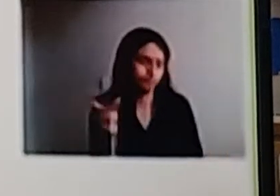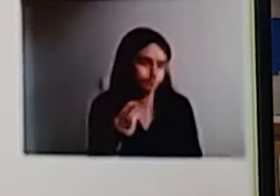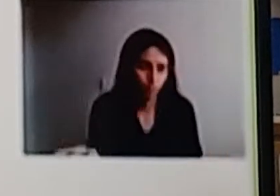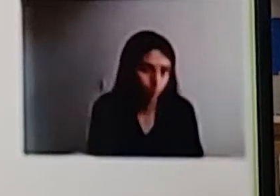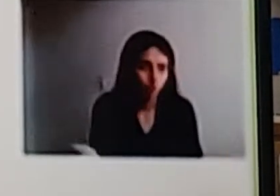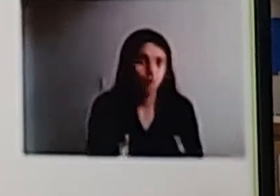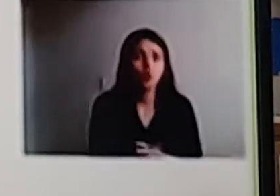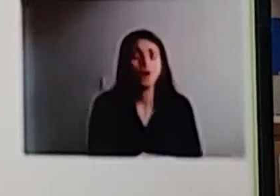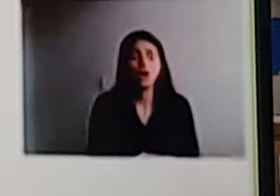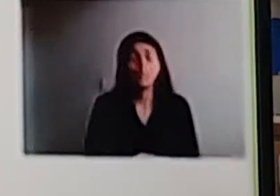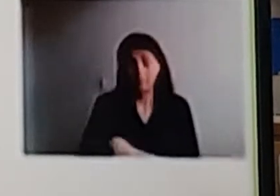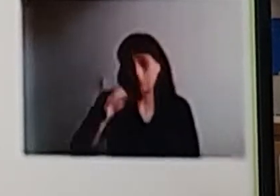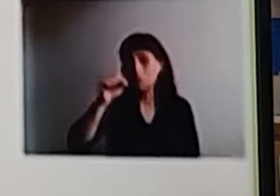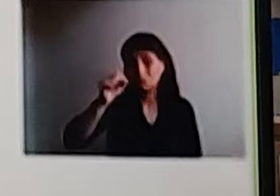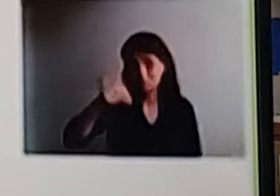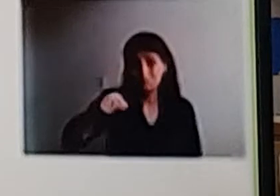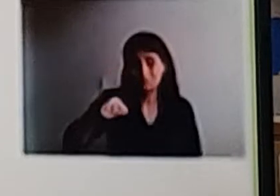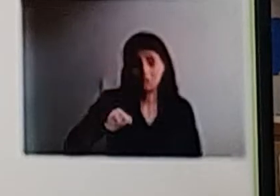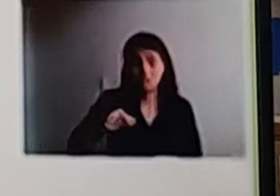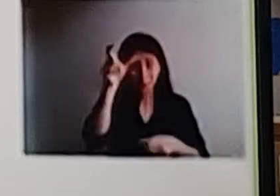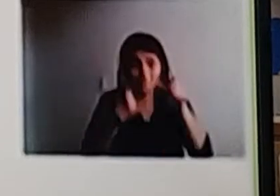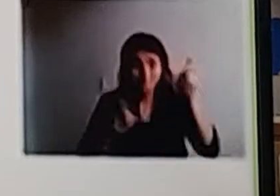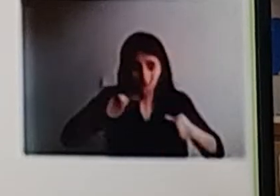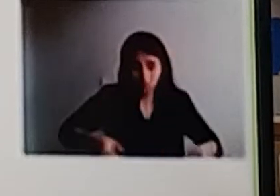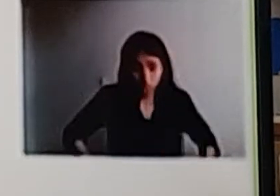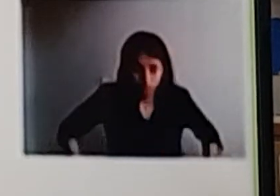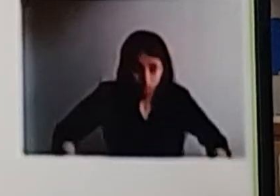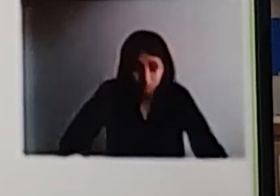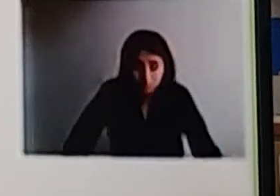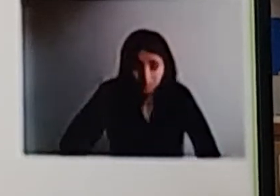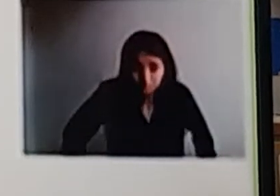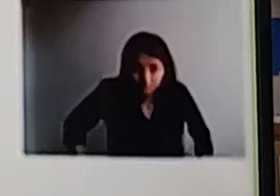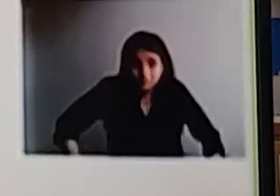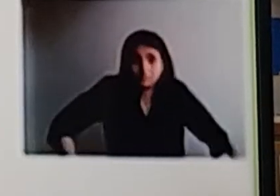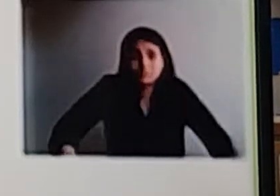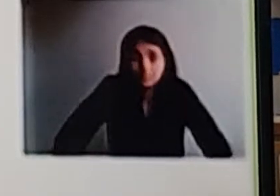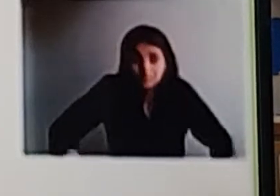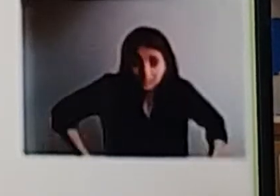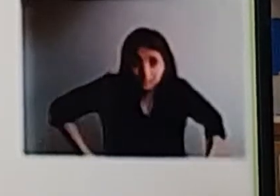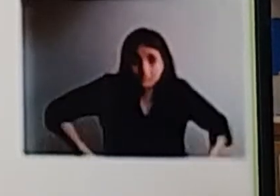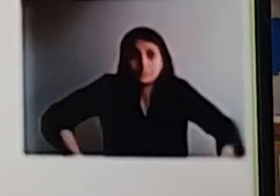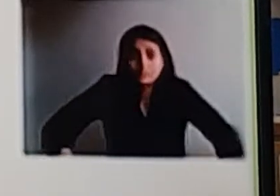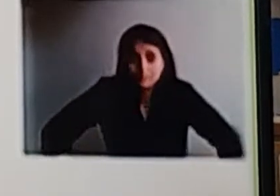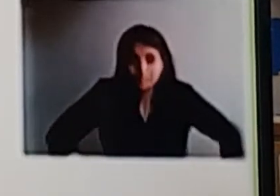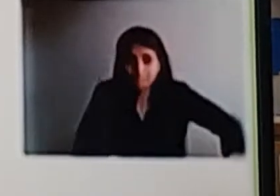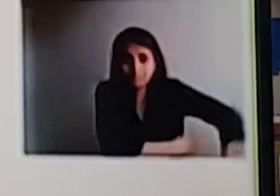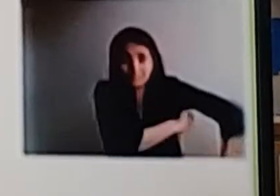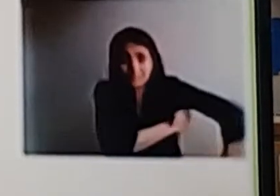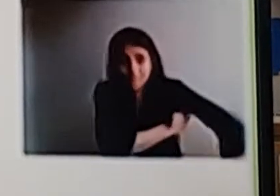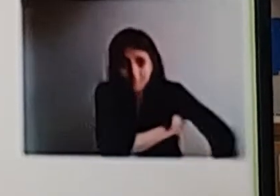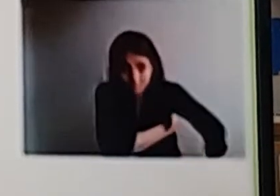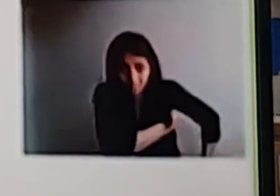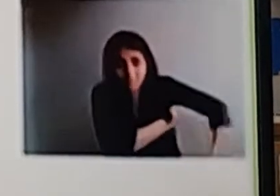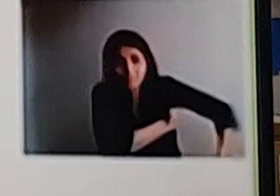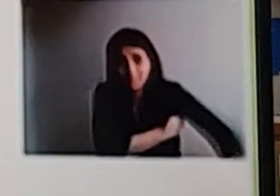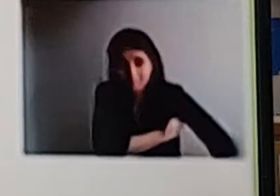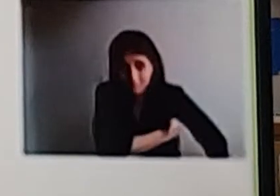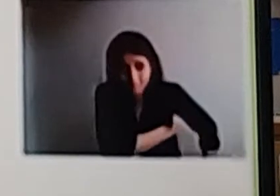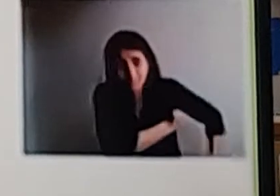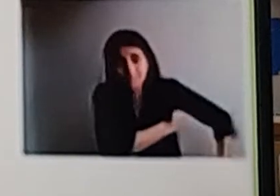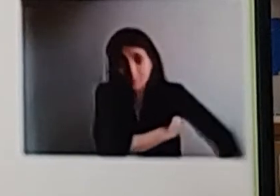30 centimeters from the steps, and have to be the height 1 meter, so that they can go in it.